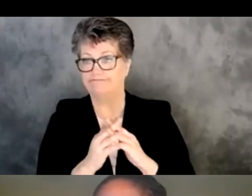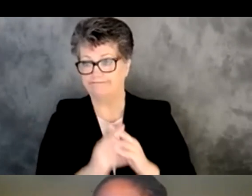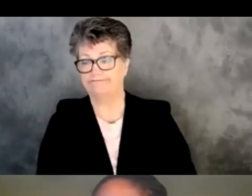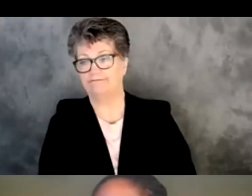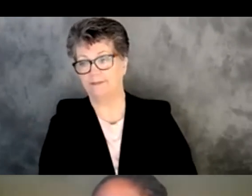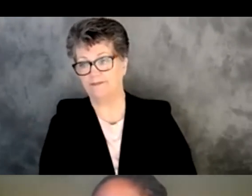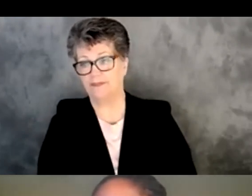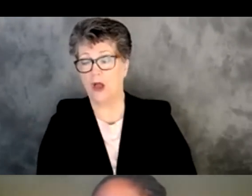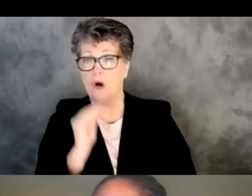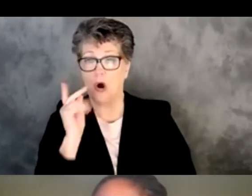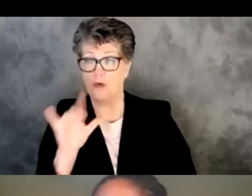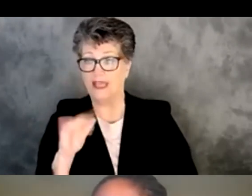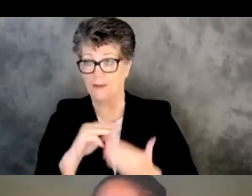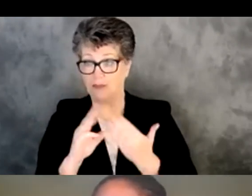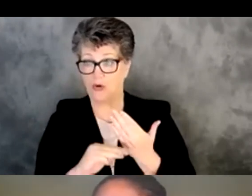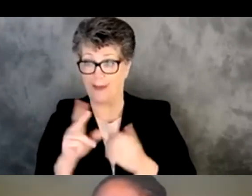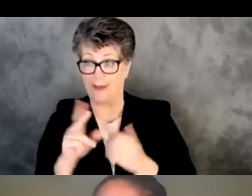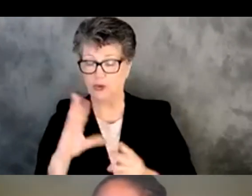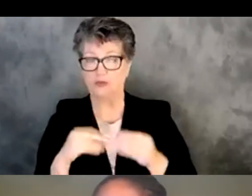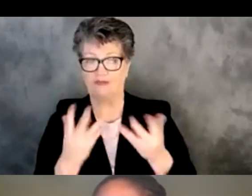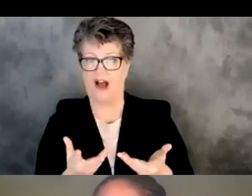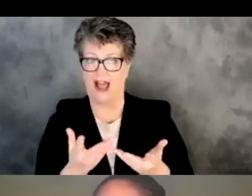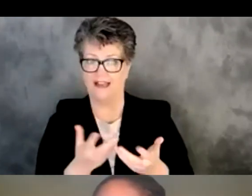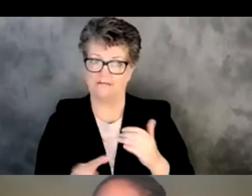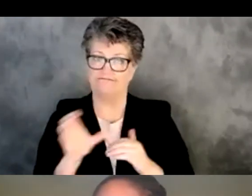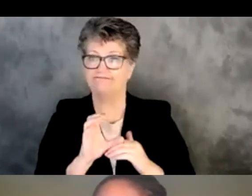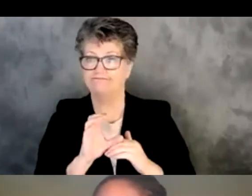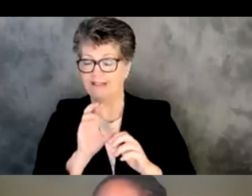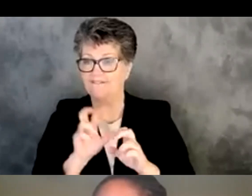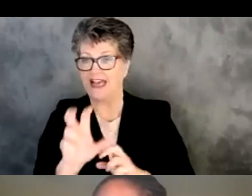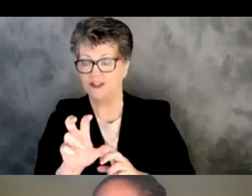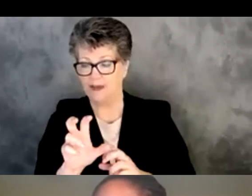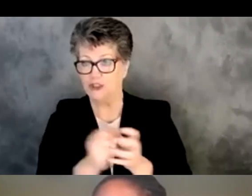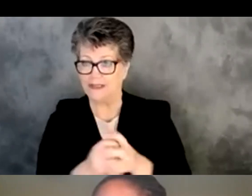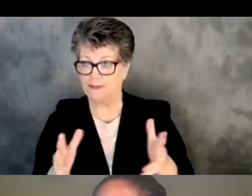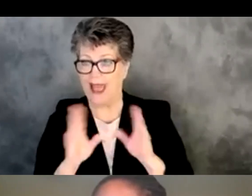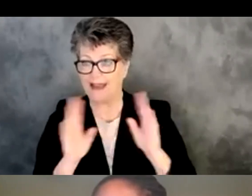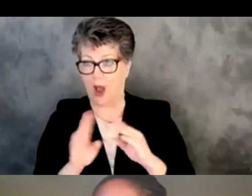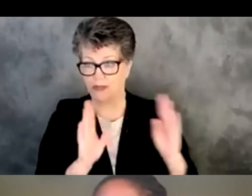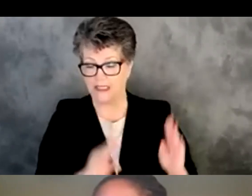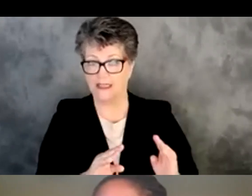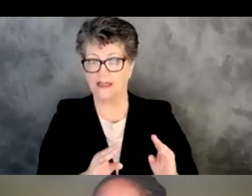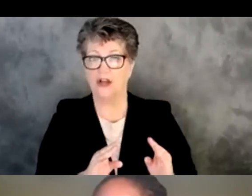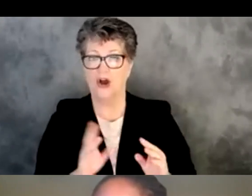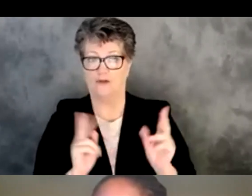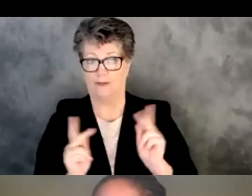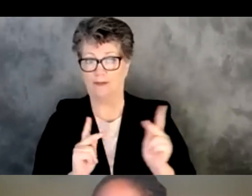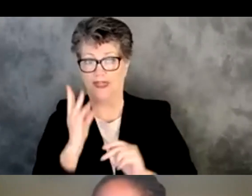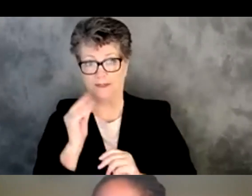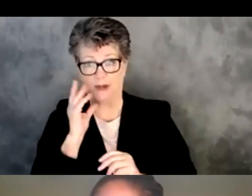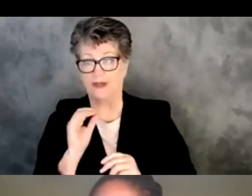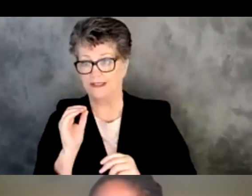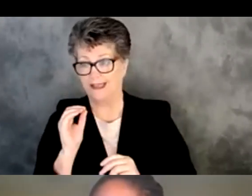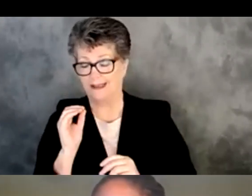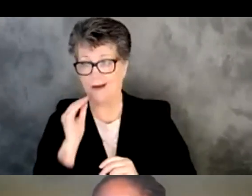The HomeKey Program 2 provides a significant investment to rapidly expanding housing for persons experiencing homelessness or at risk